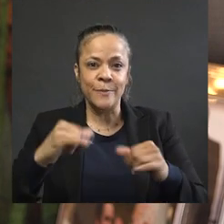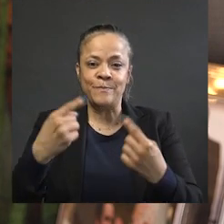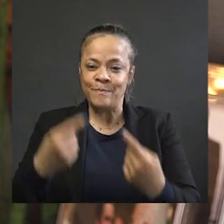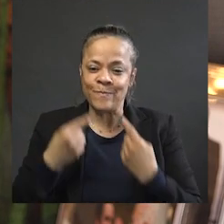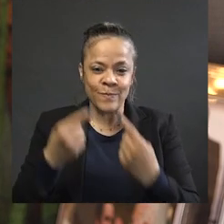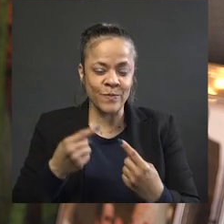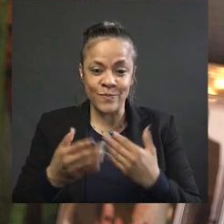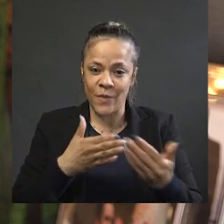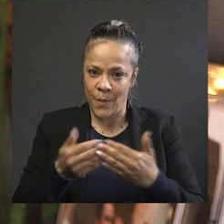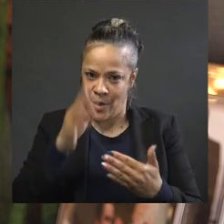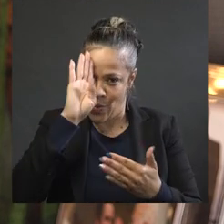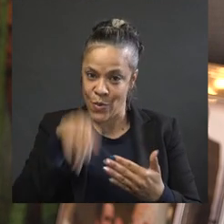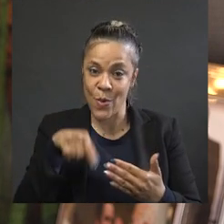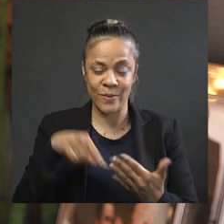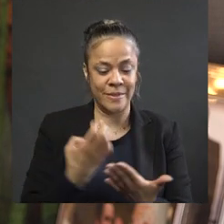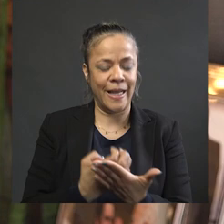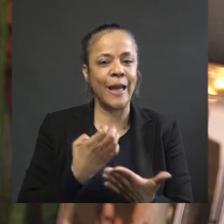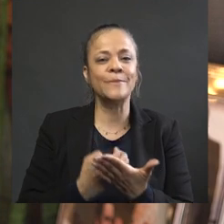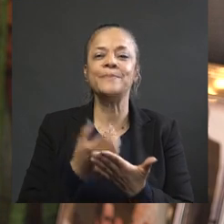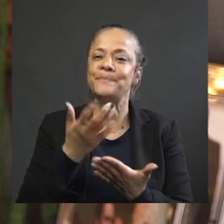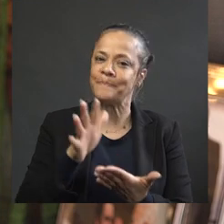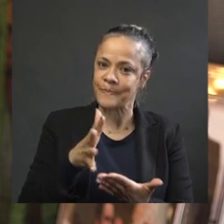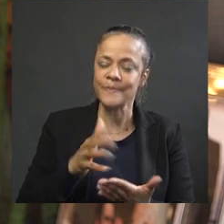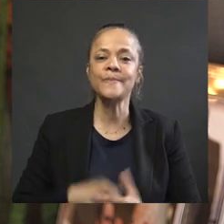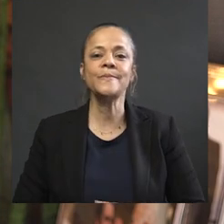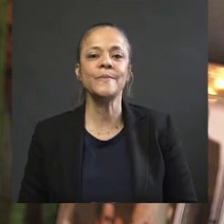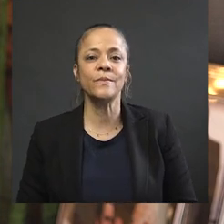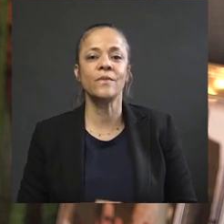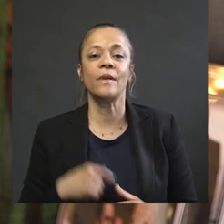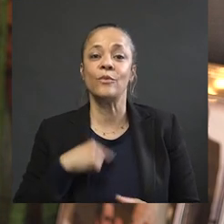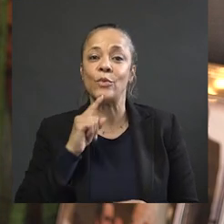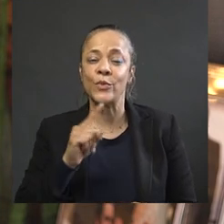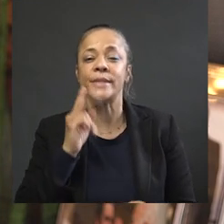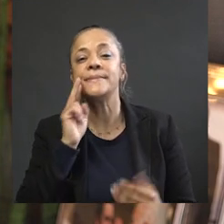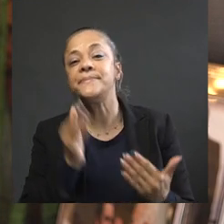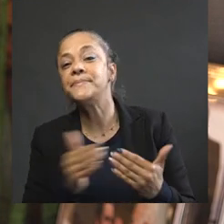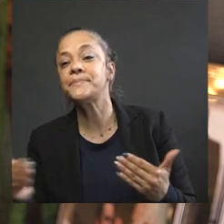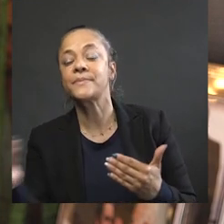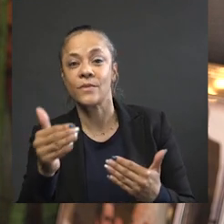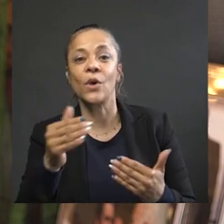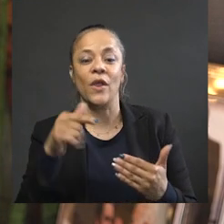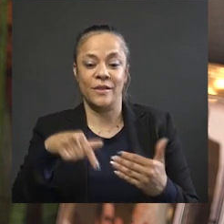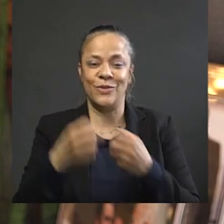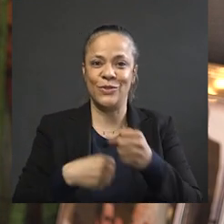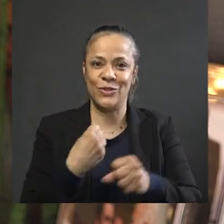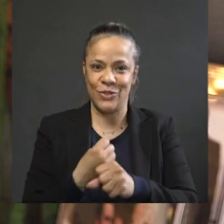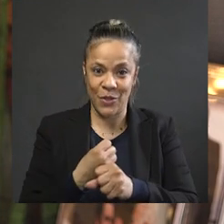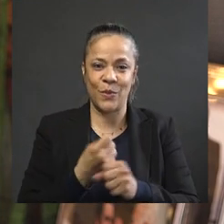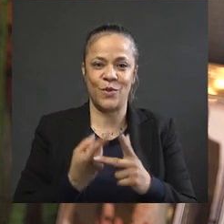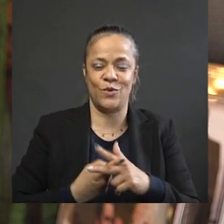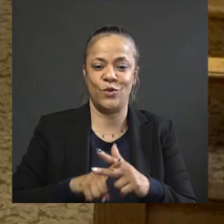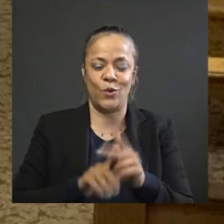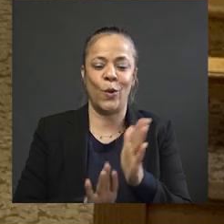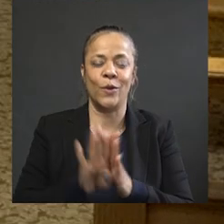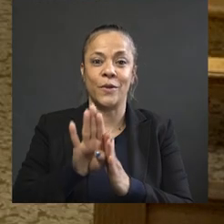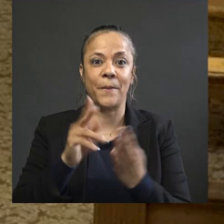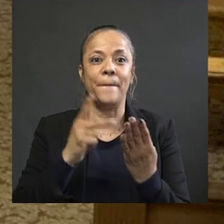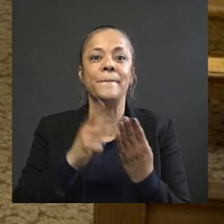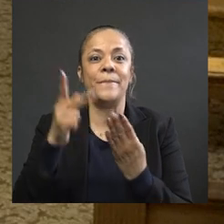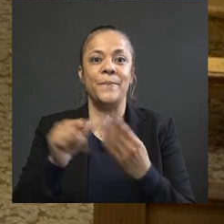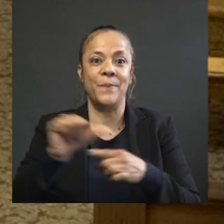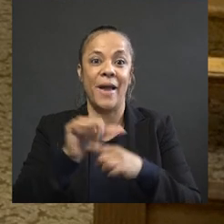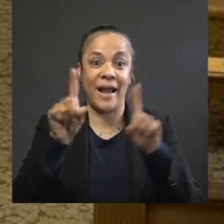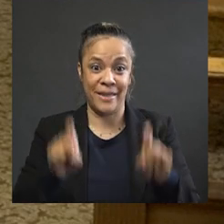this despite the extremely volatile state of the economy. Looking ahead, I'm pleased to announce this year we'll be launching a